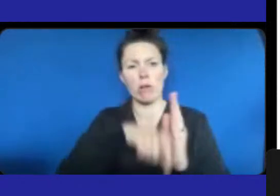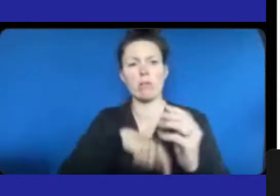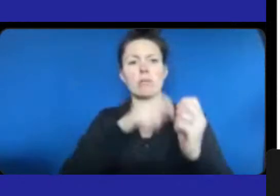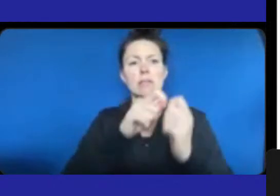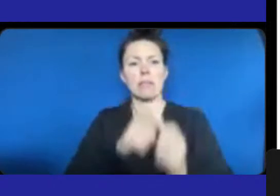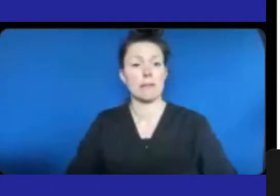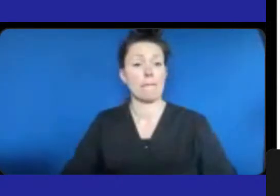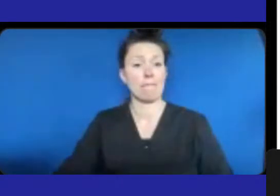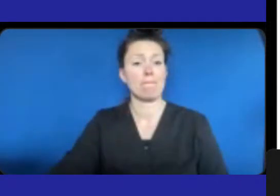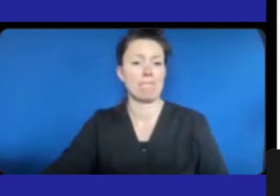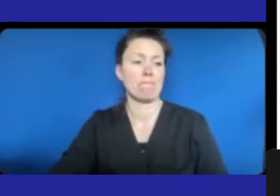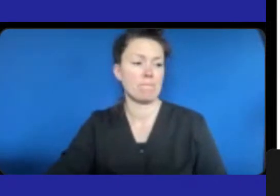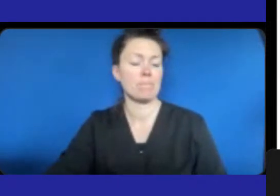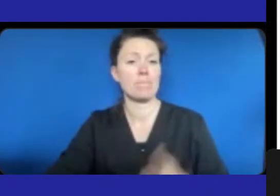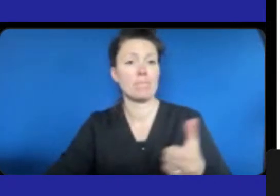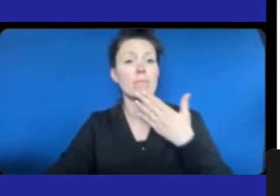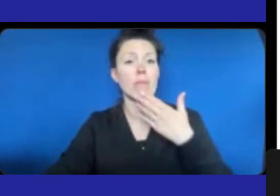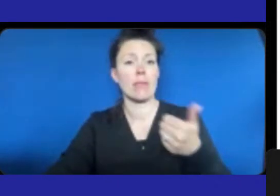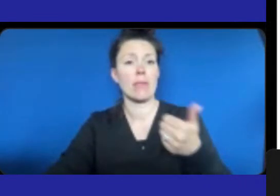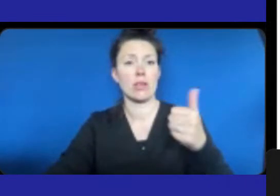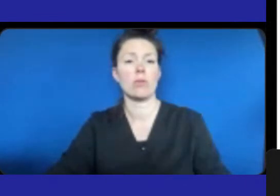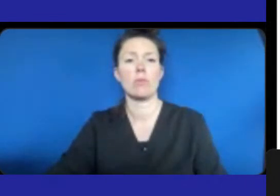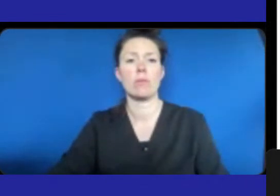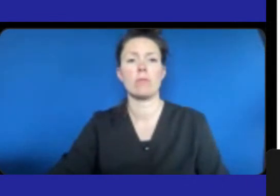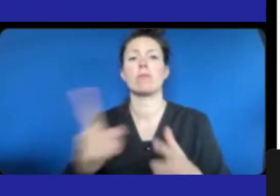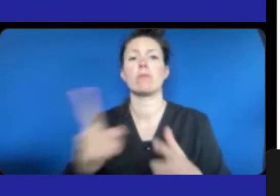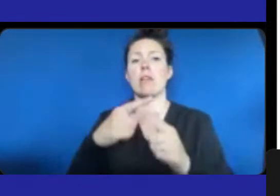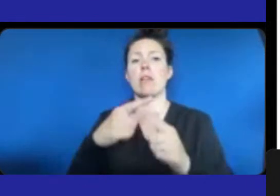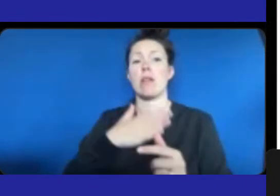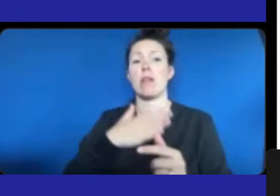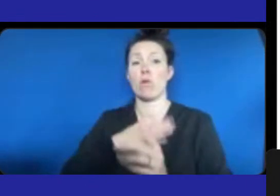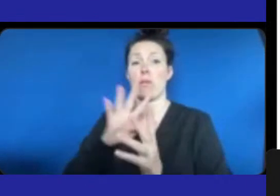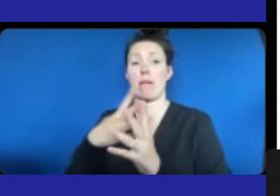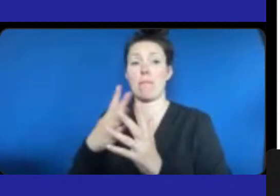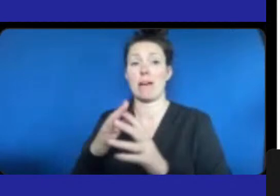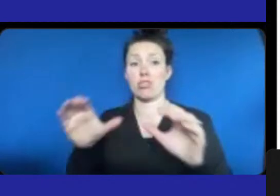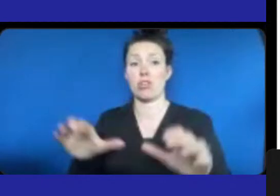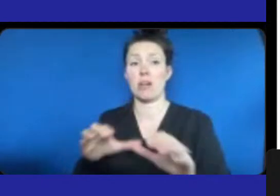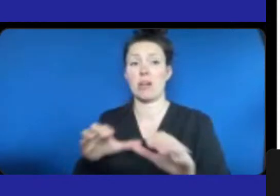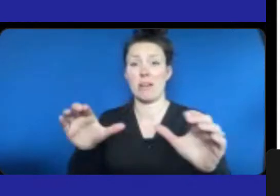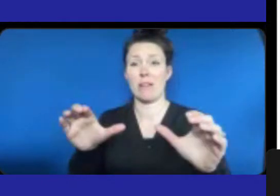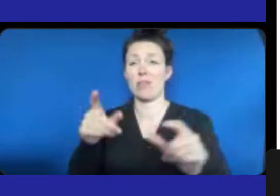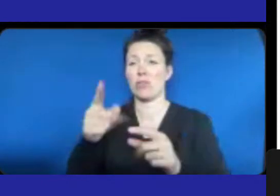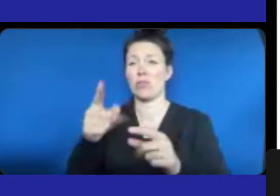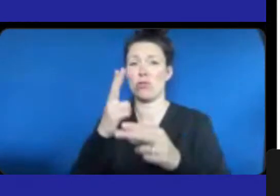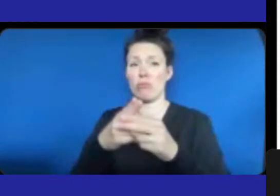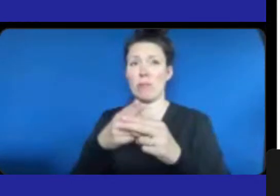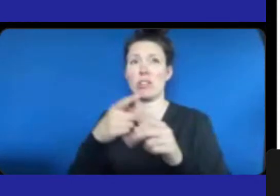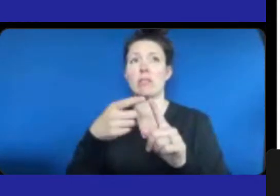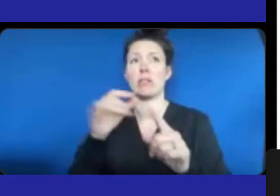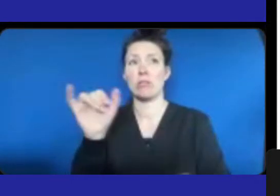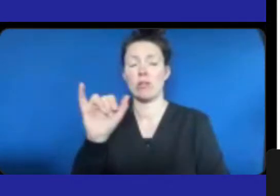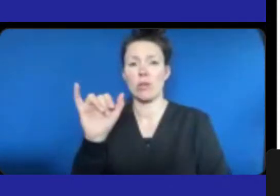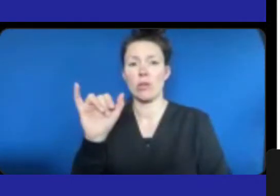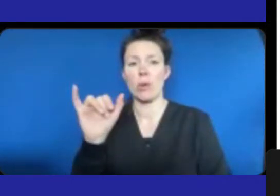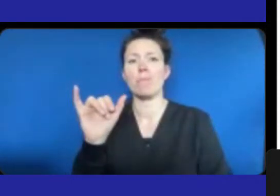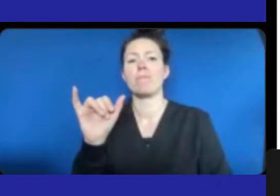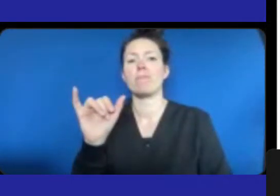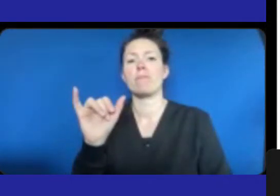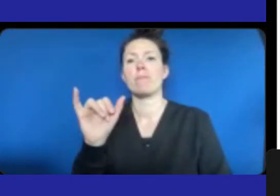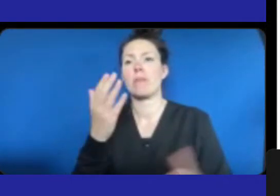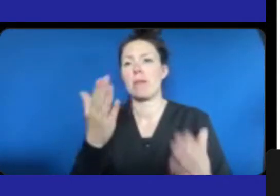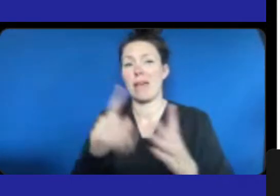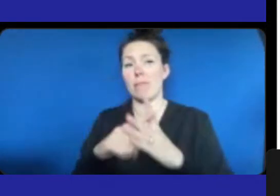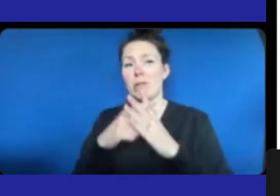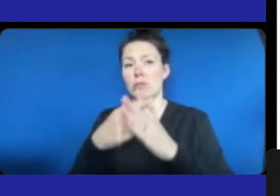around. Okay, thank you. Then on the My Chart activations, I think you mentioned this as well,